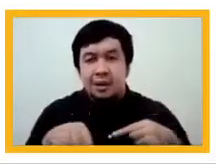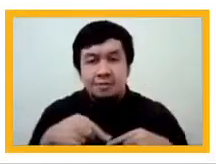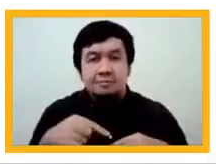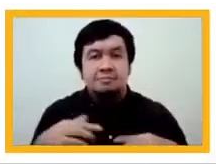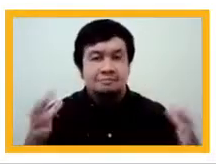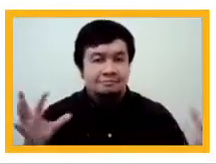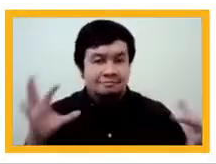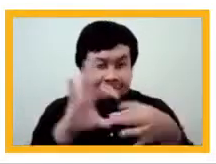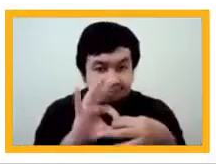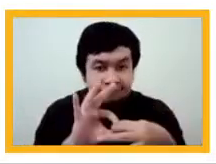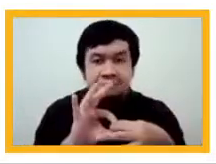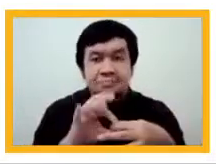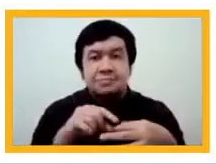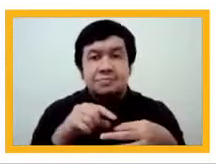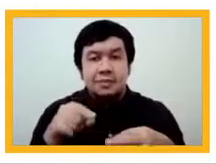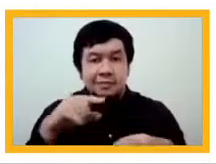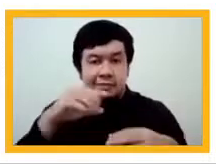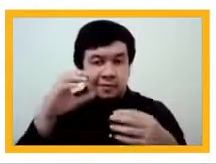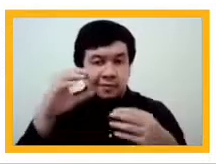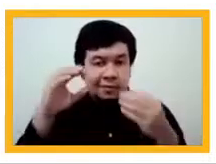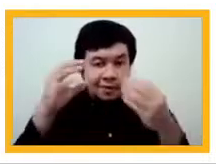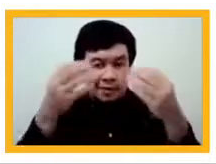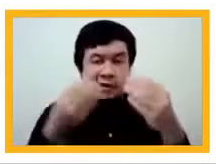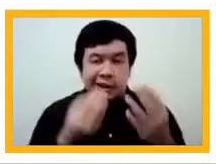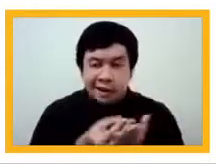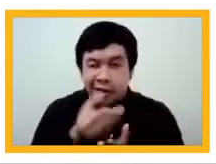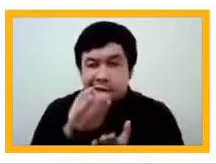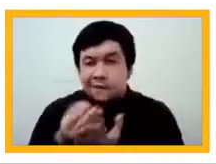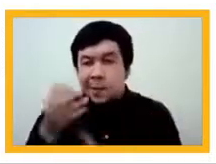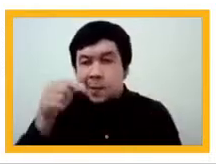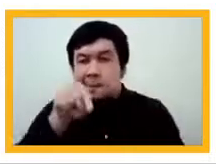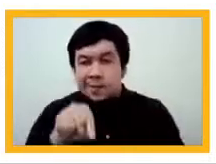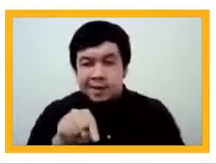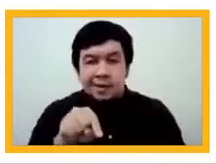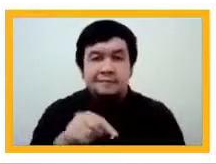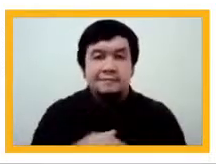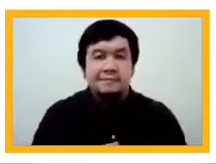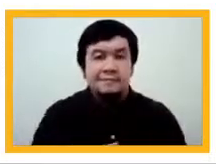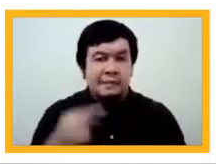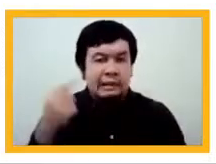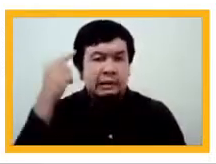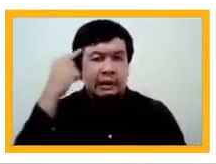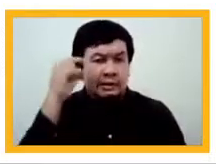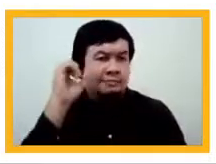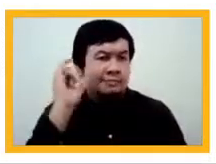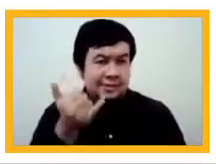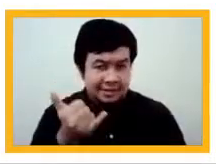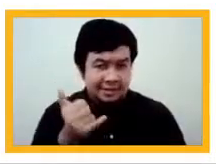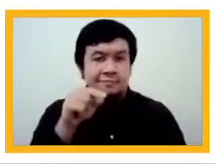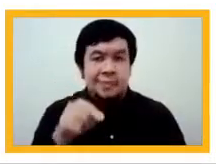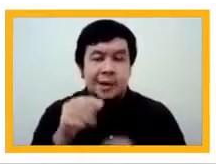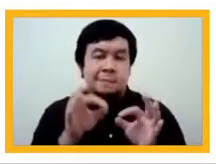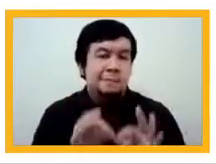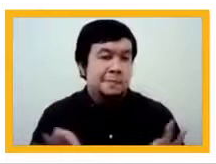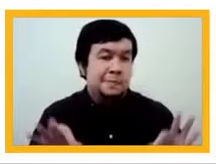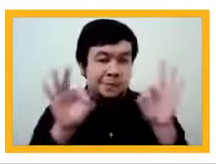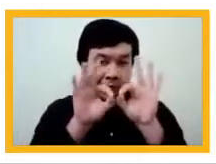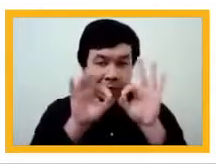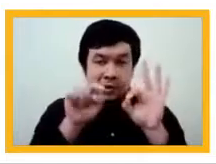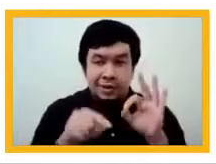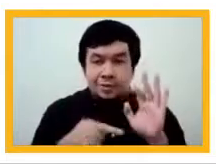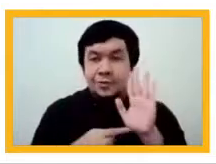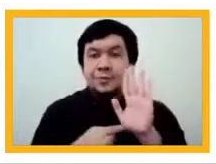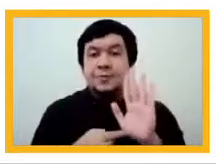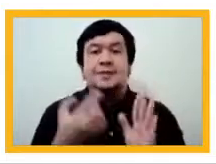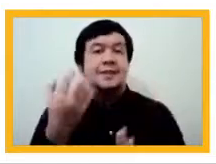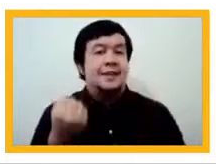I think policymaker or government would be a key player in this as well. And we have seen